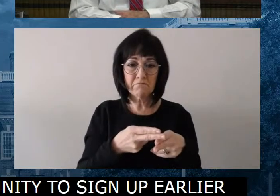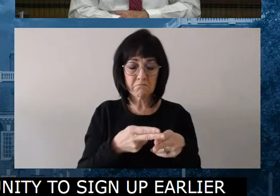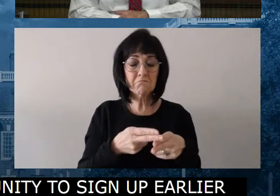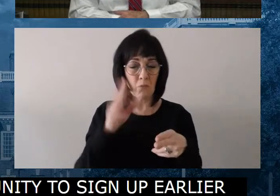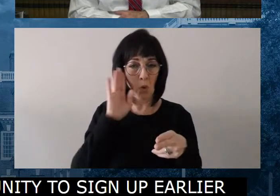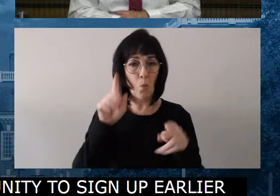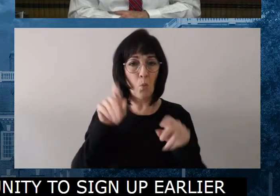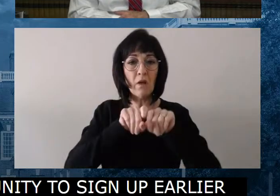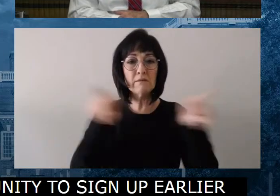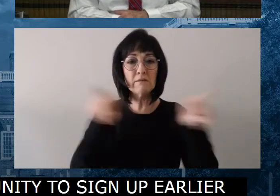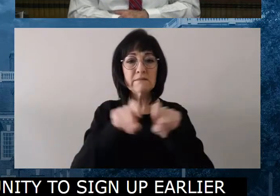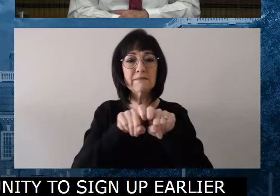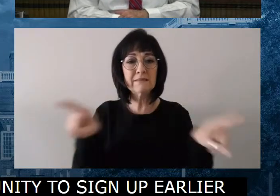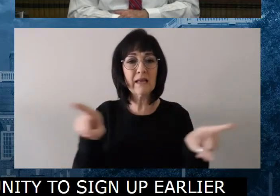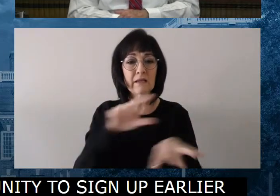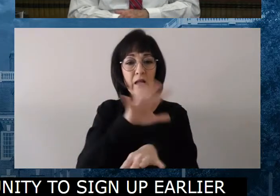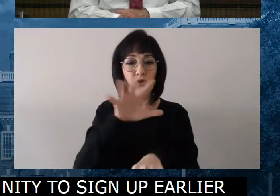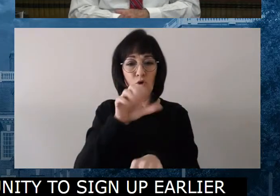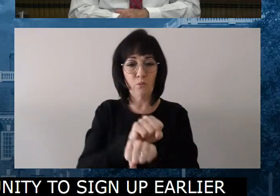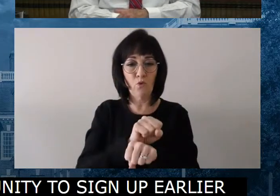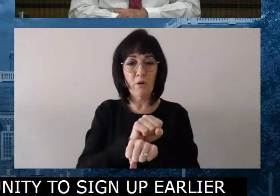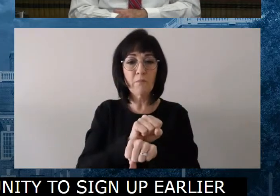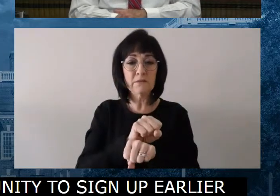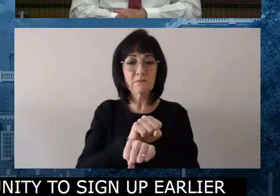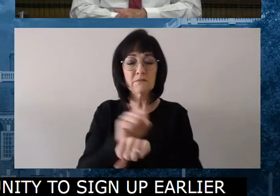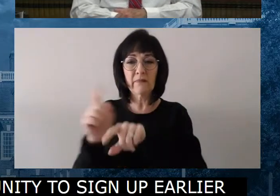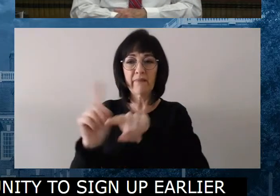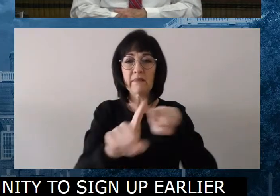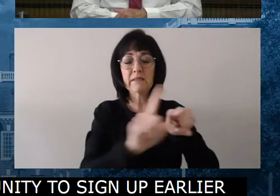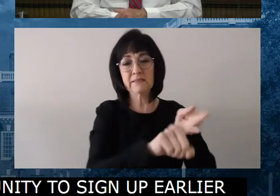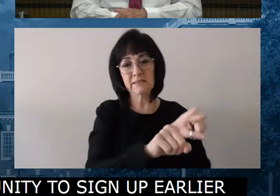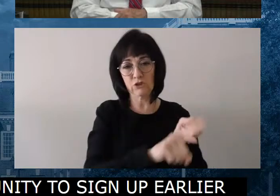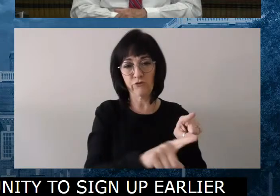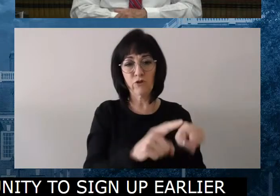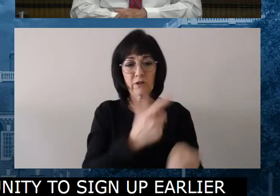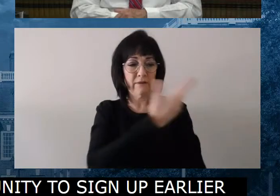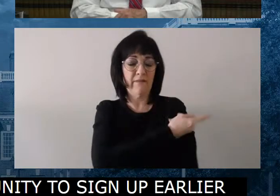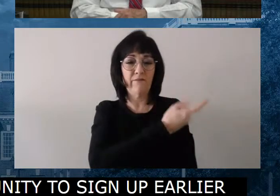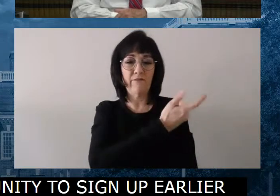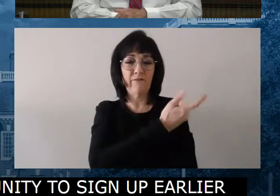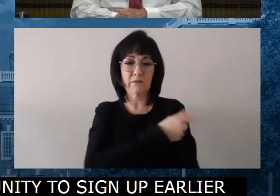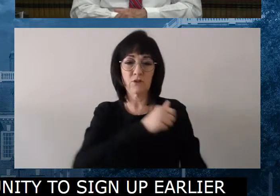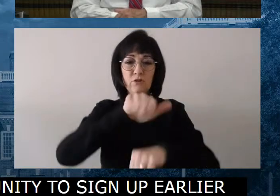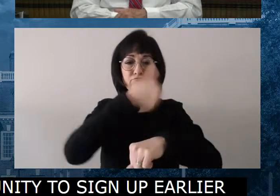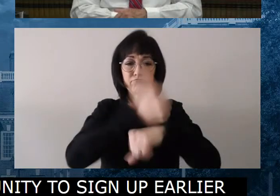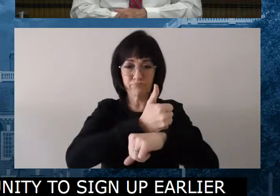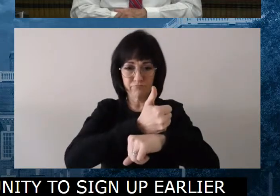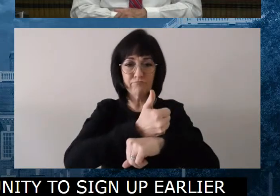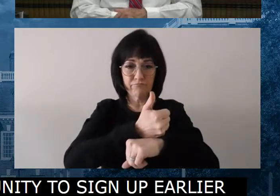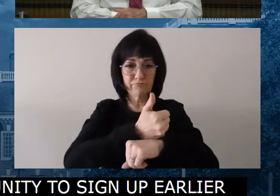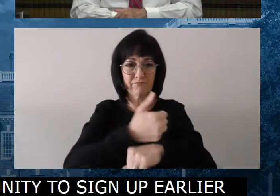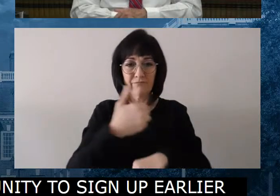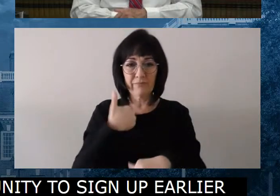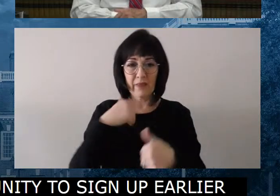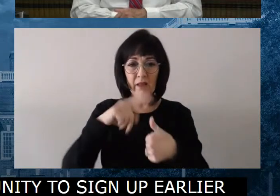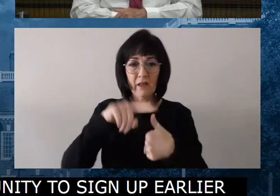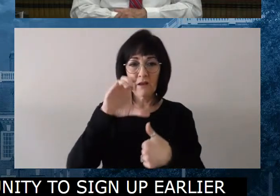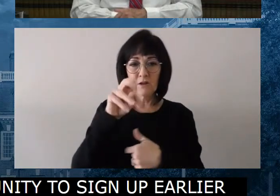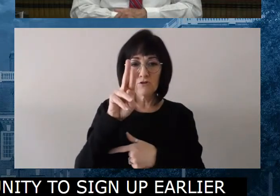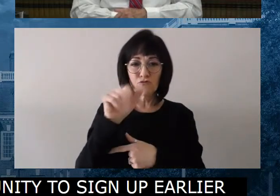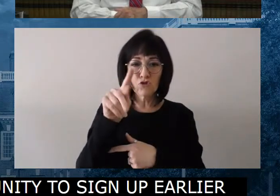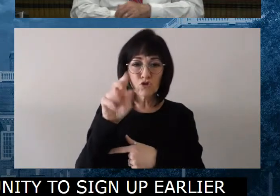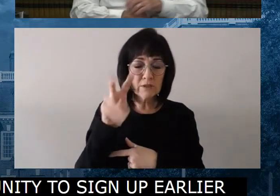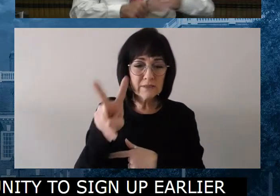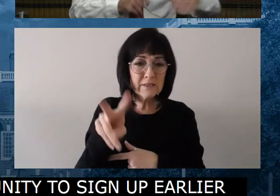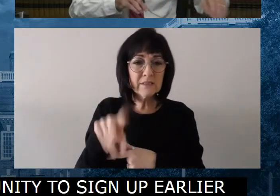appointments to the vaccination clinics that we have at Curative, at Vault, and Dover Downs, and others that might crop